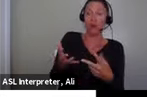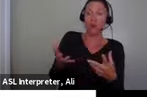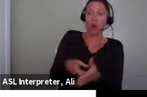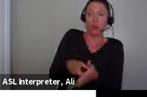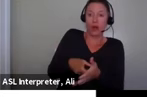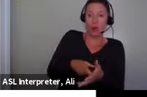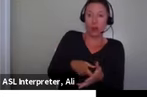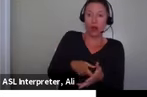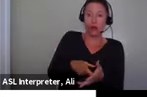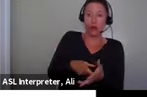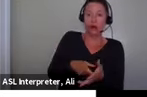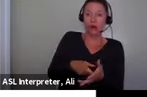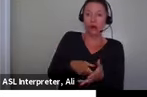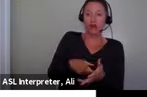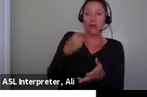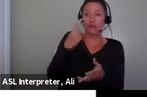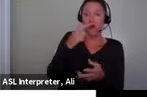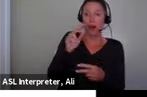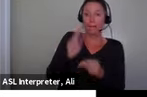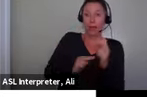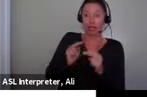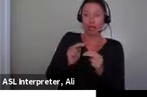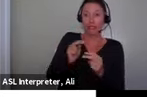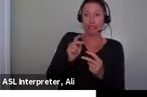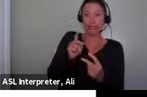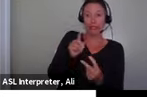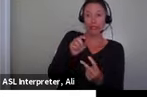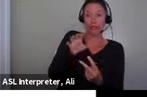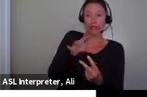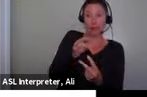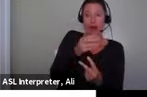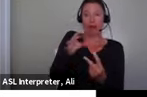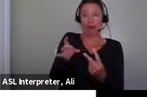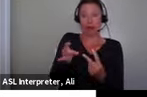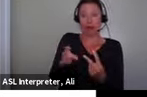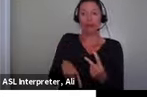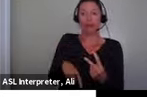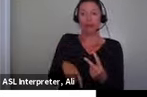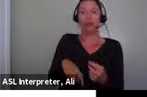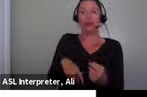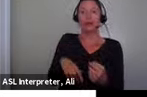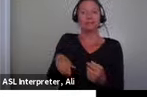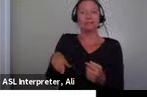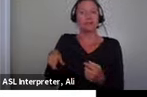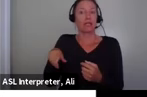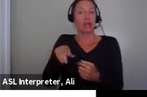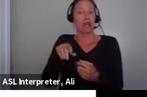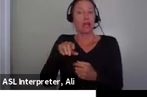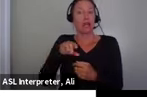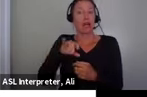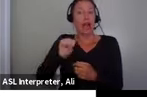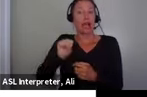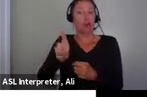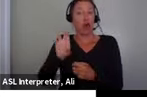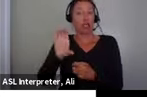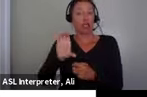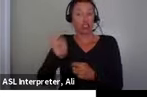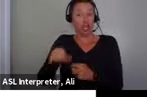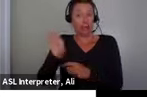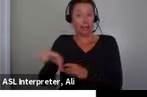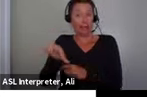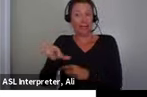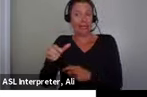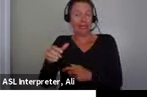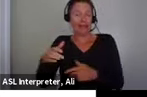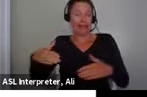to construct each alternative. They have not formally weighed in as to